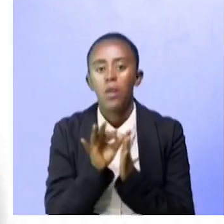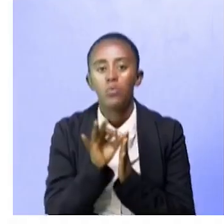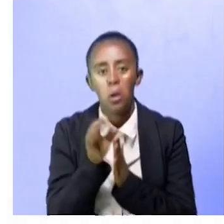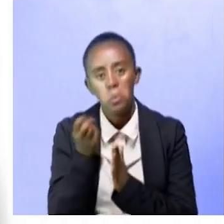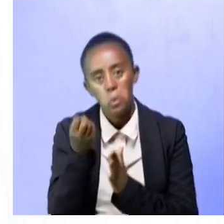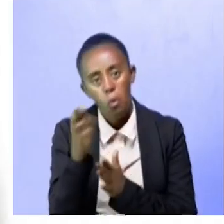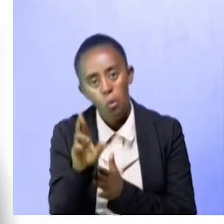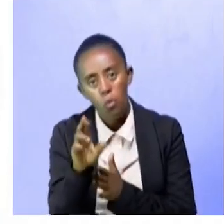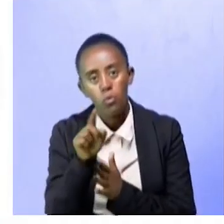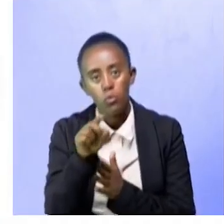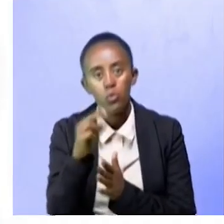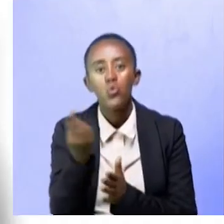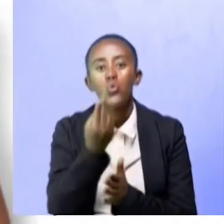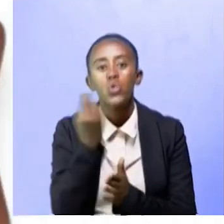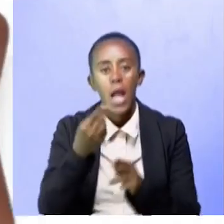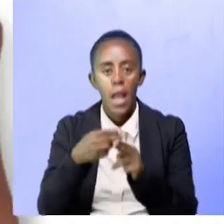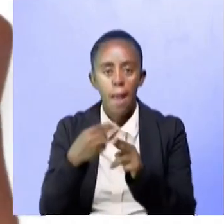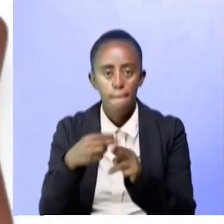or username